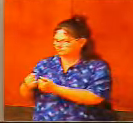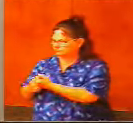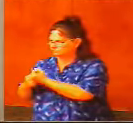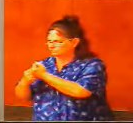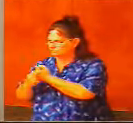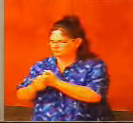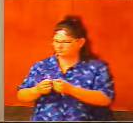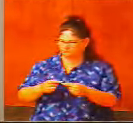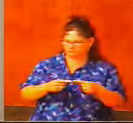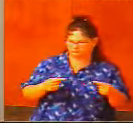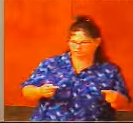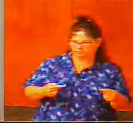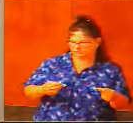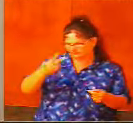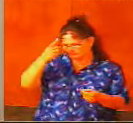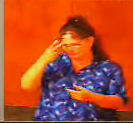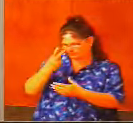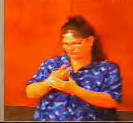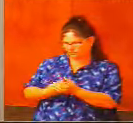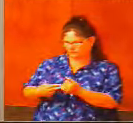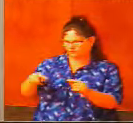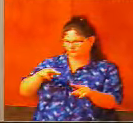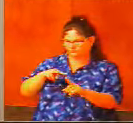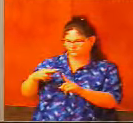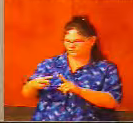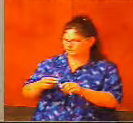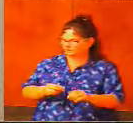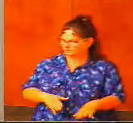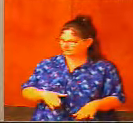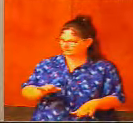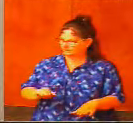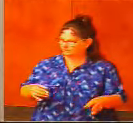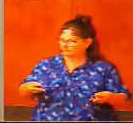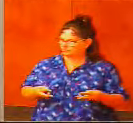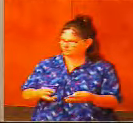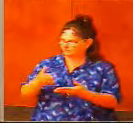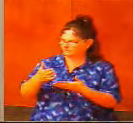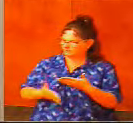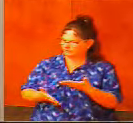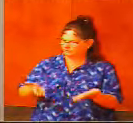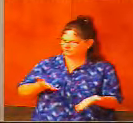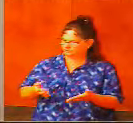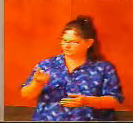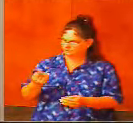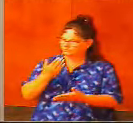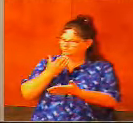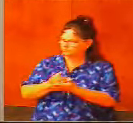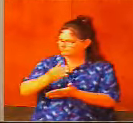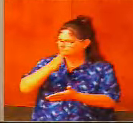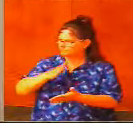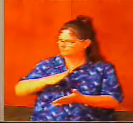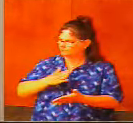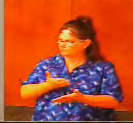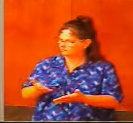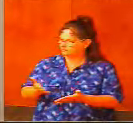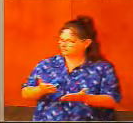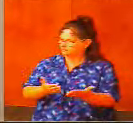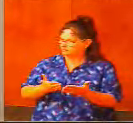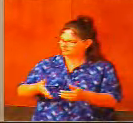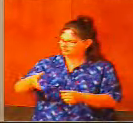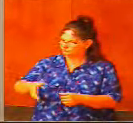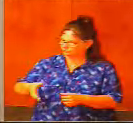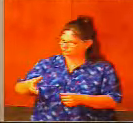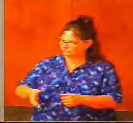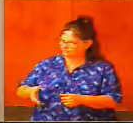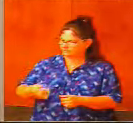both views, and I left it at that. And at the end of the service, one of the good ladies in the congregation came out. She shook my